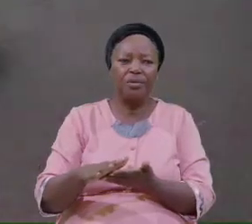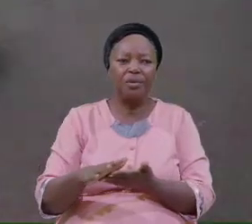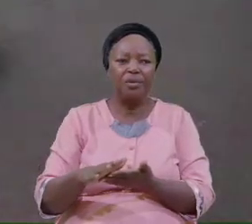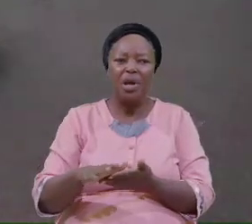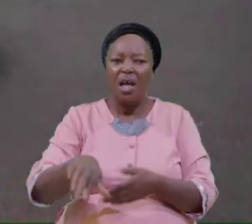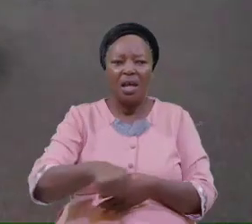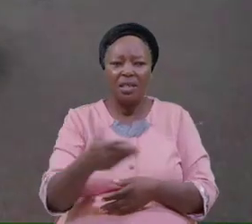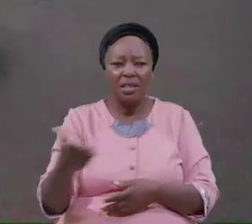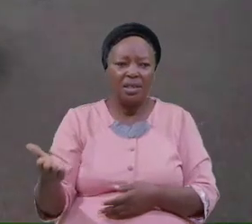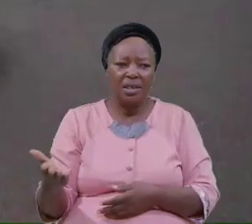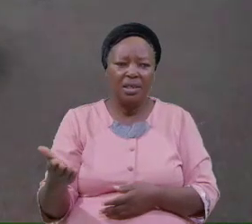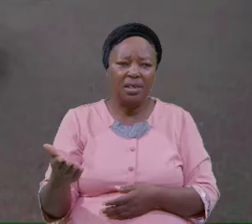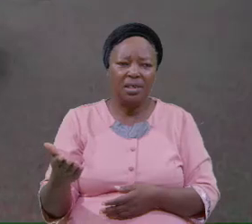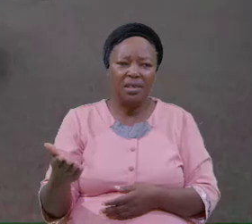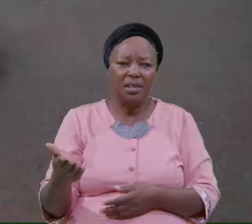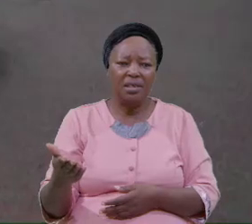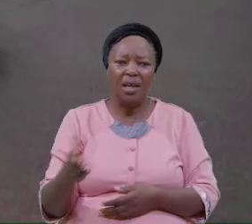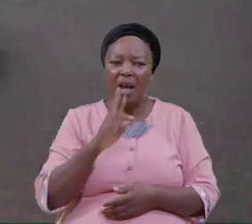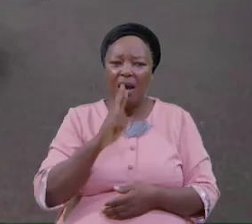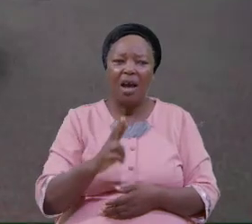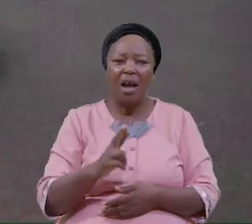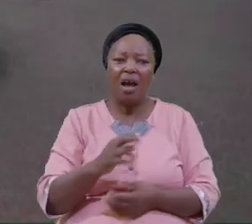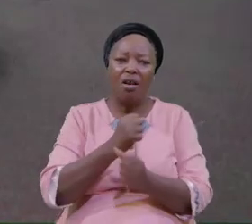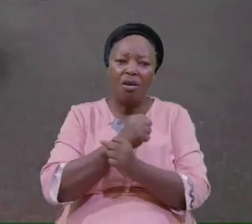whatsoever things